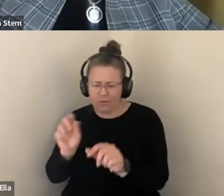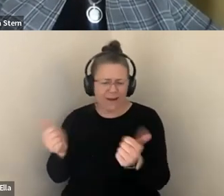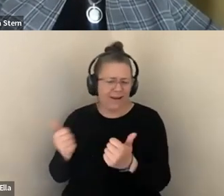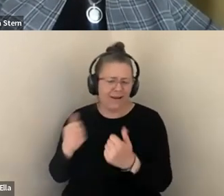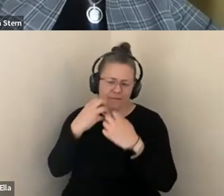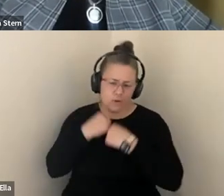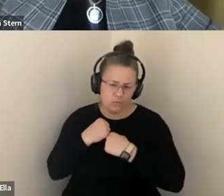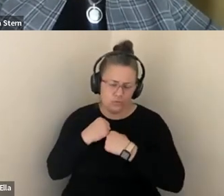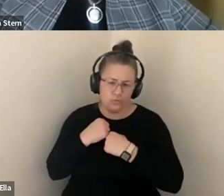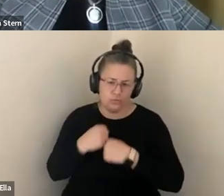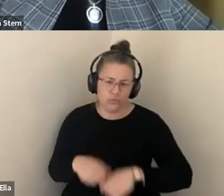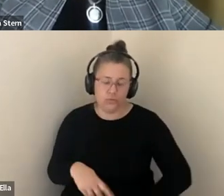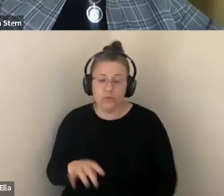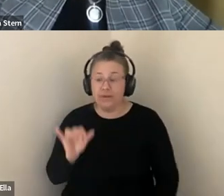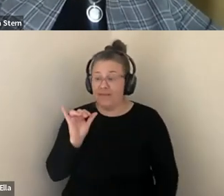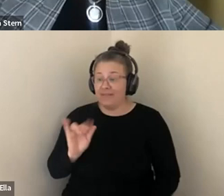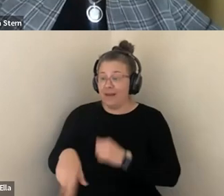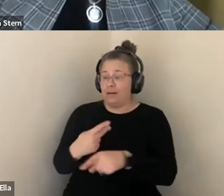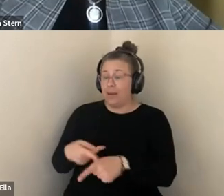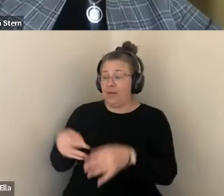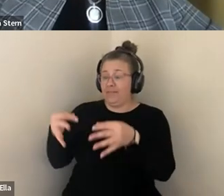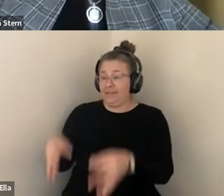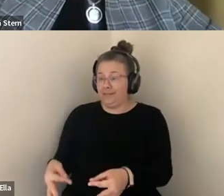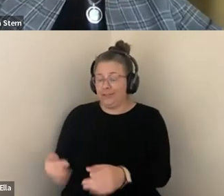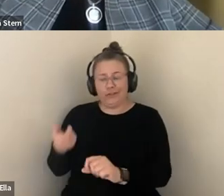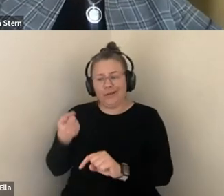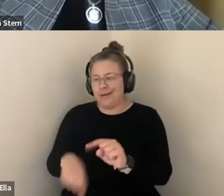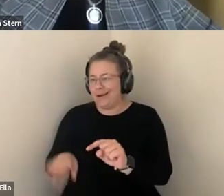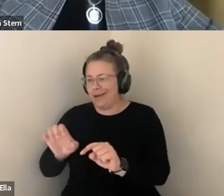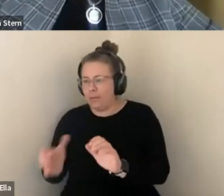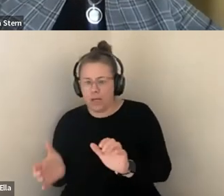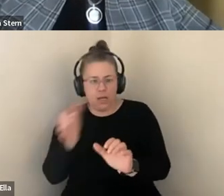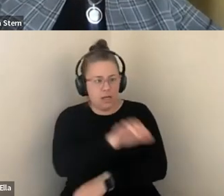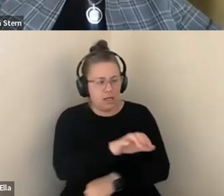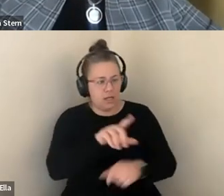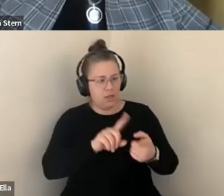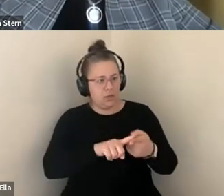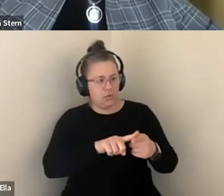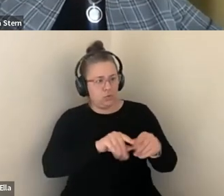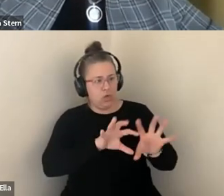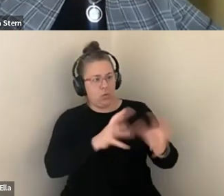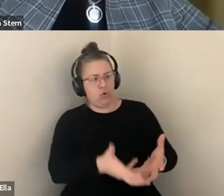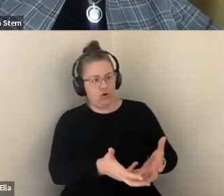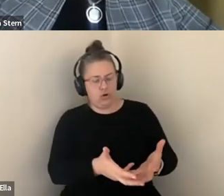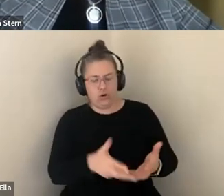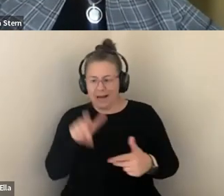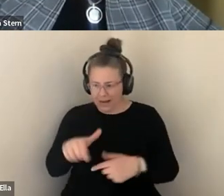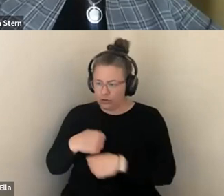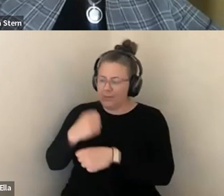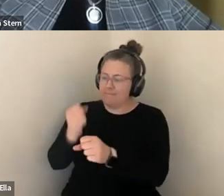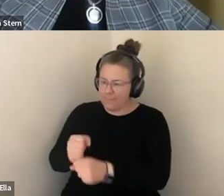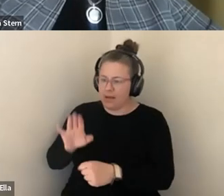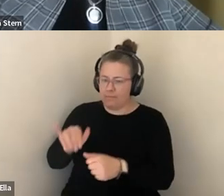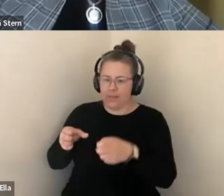individuals who now have to make certain choices in order to make that world possible. This responsibility rests